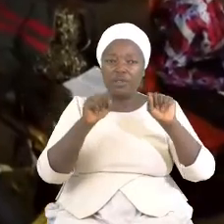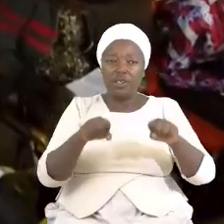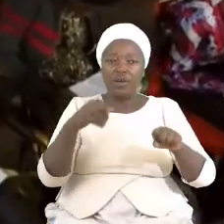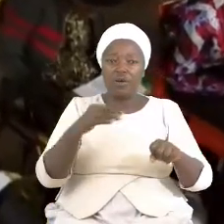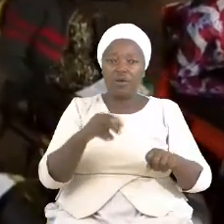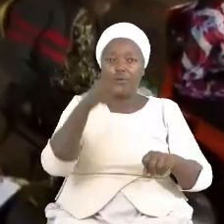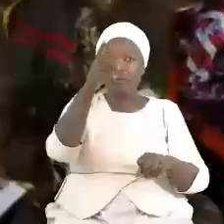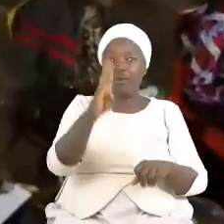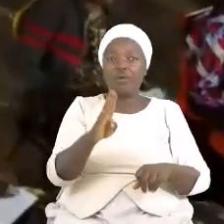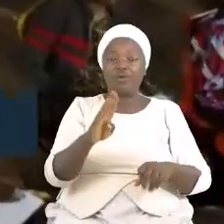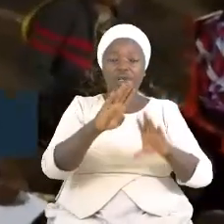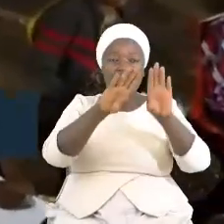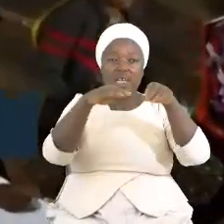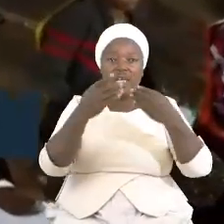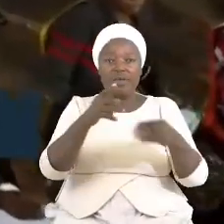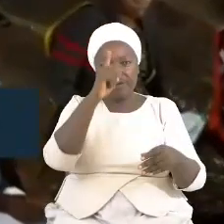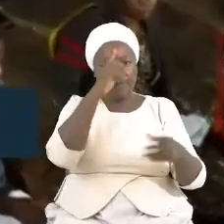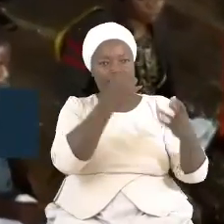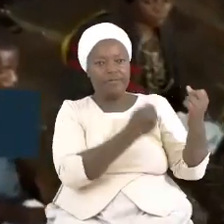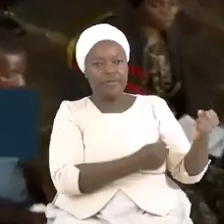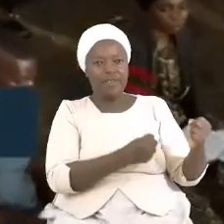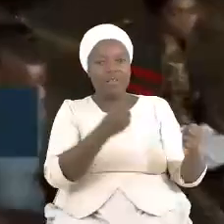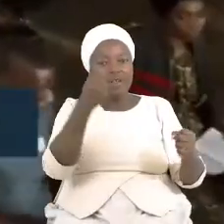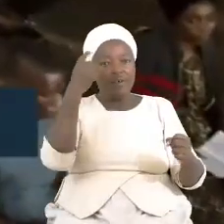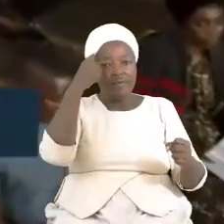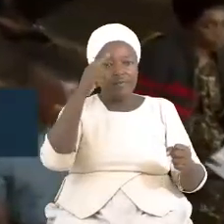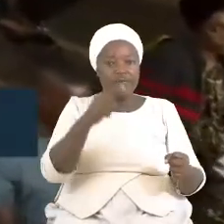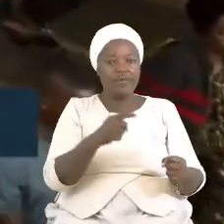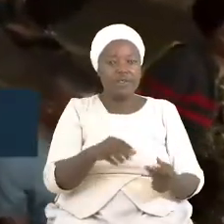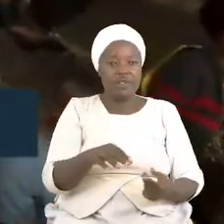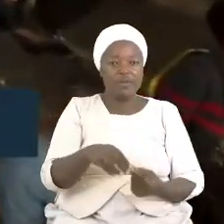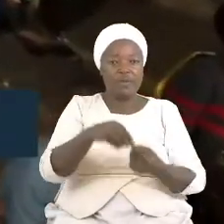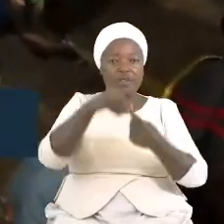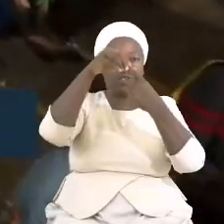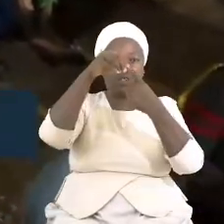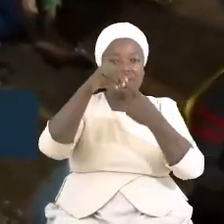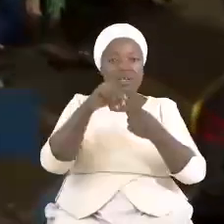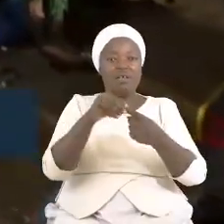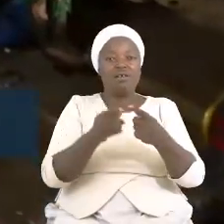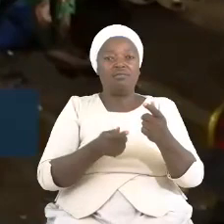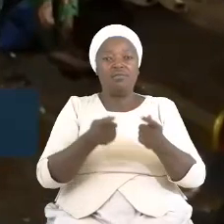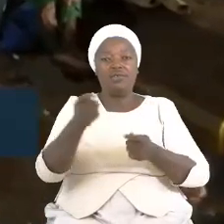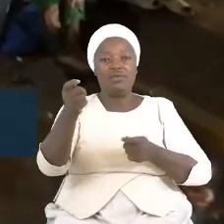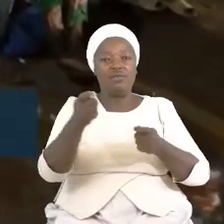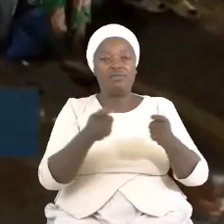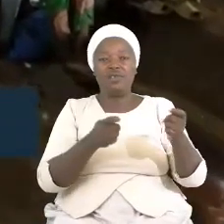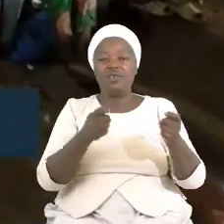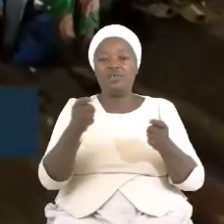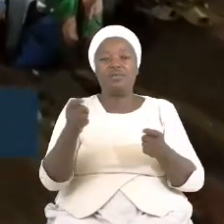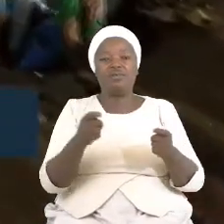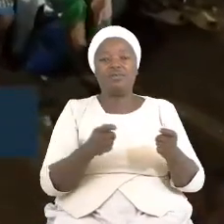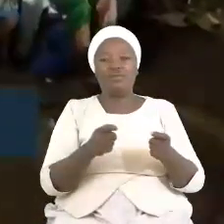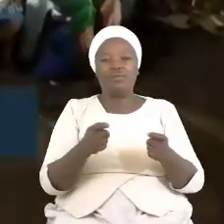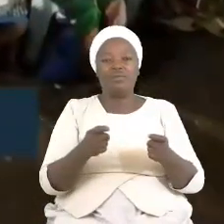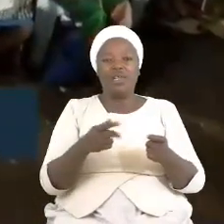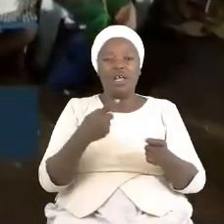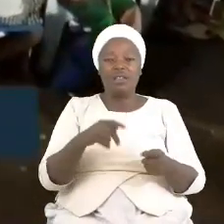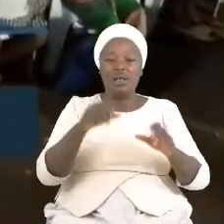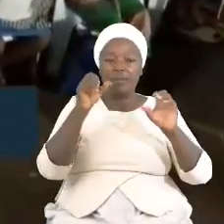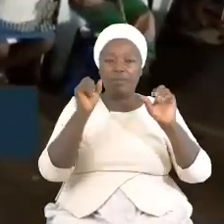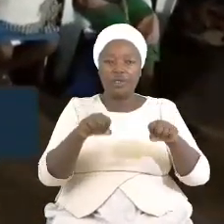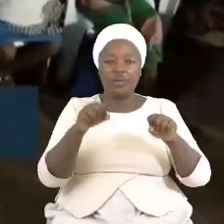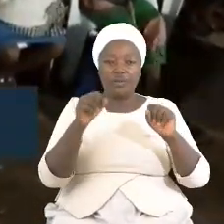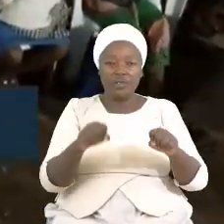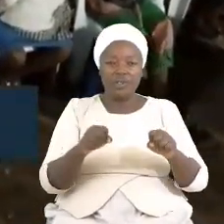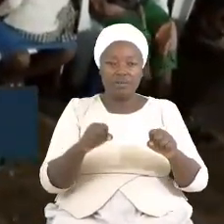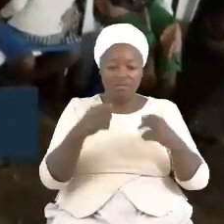giving faith for peculiar dominion. The possibilities. Tonight, all things are